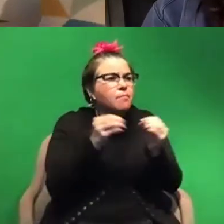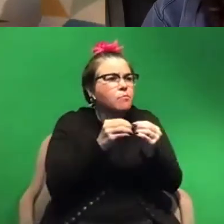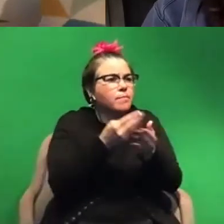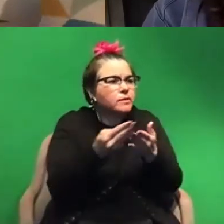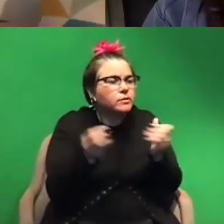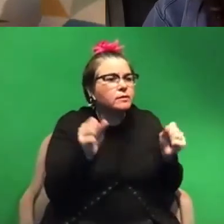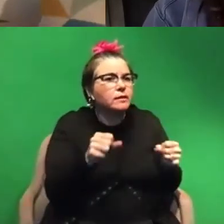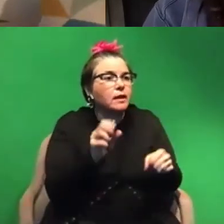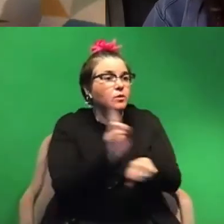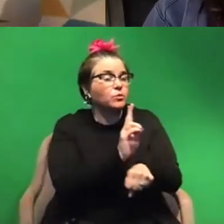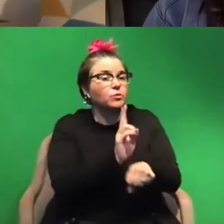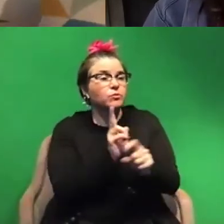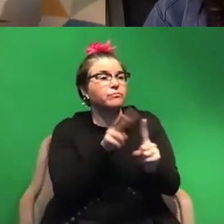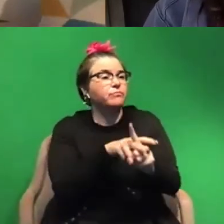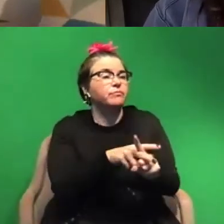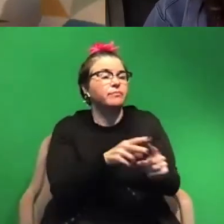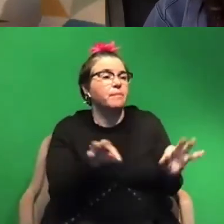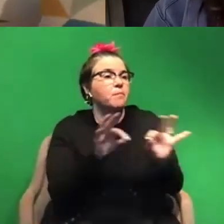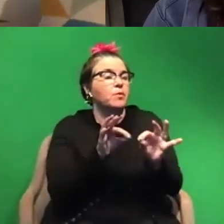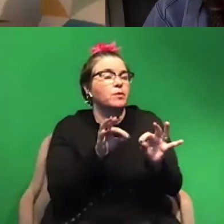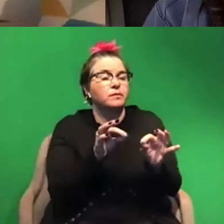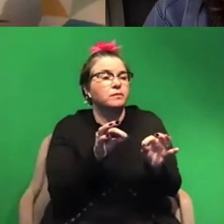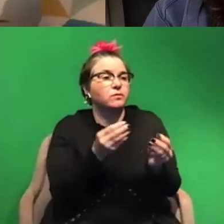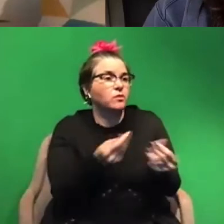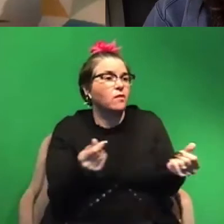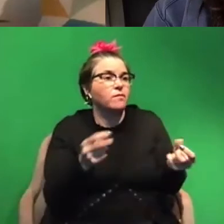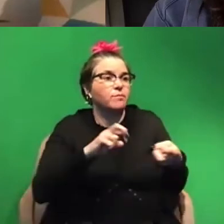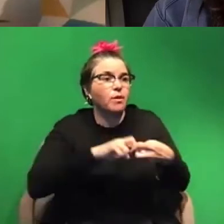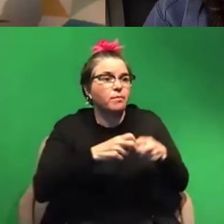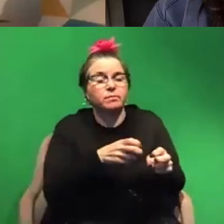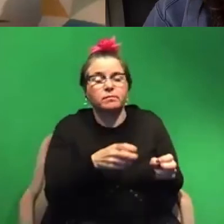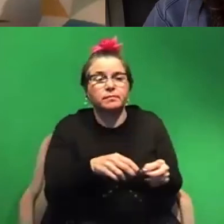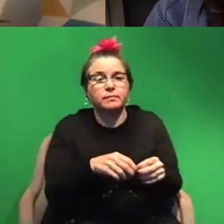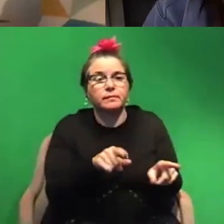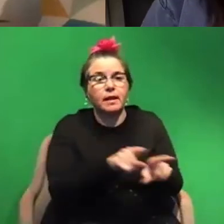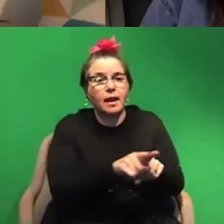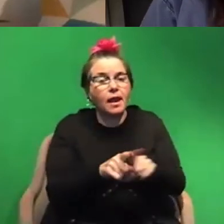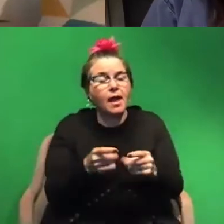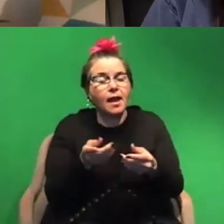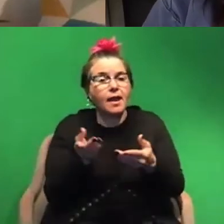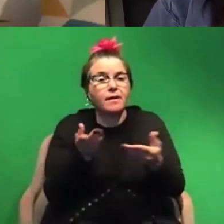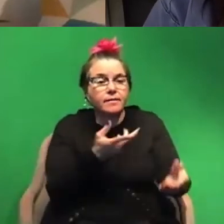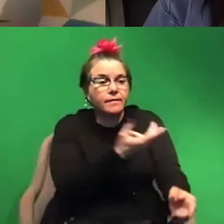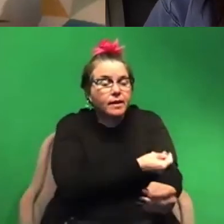be used for important, solving important problems like delivering vaccines or